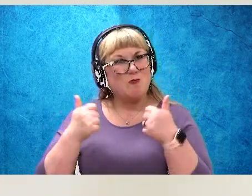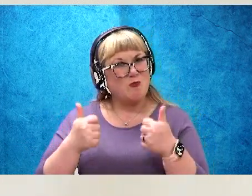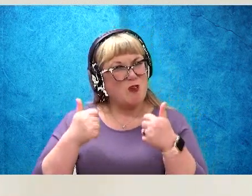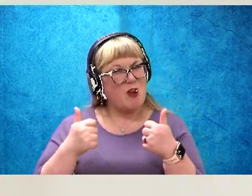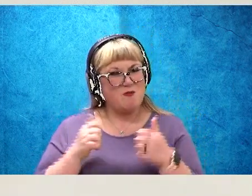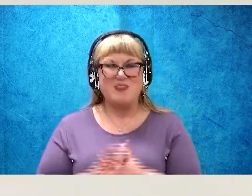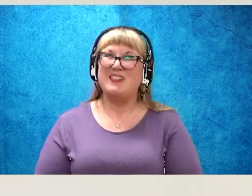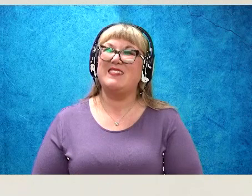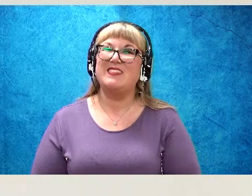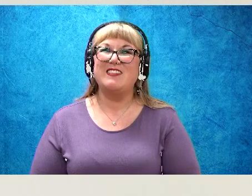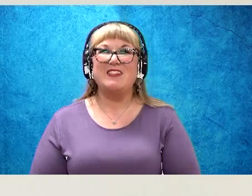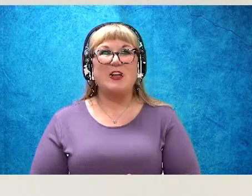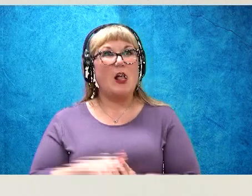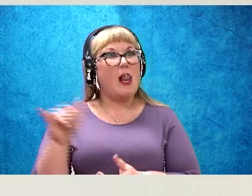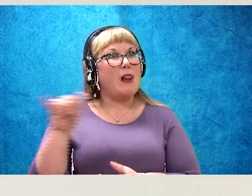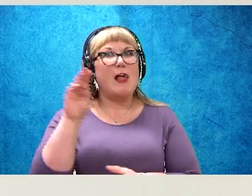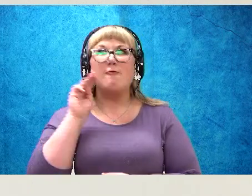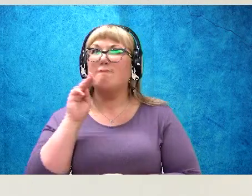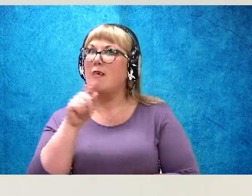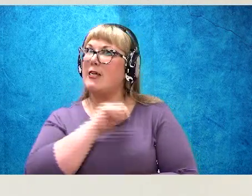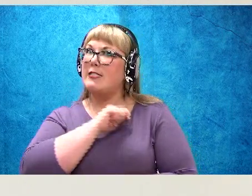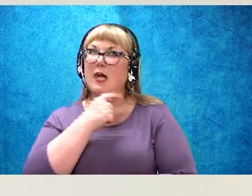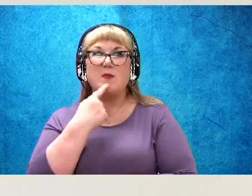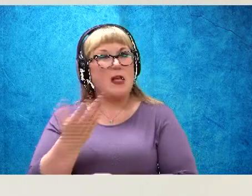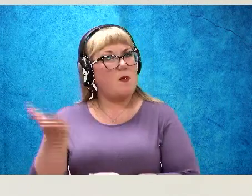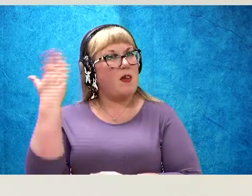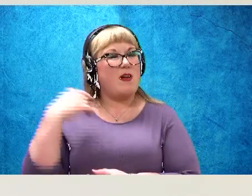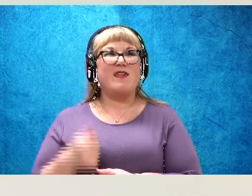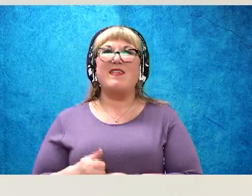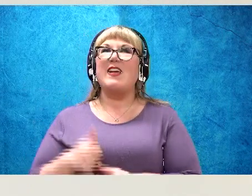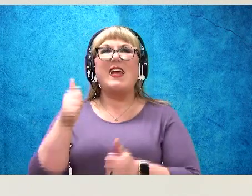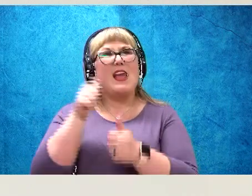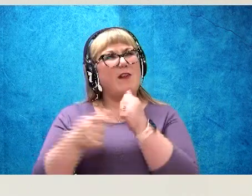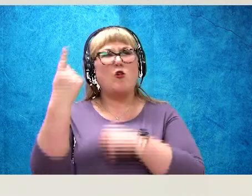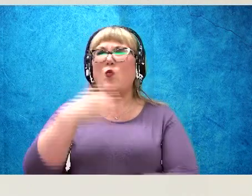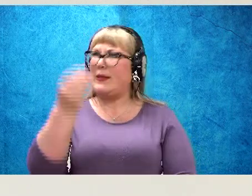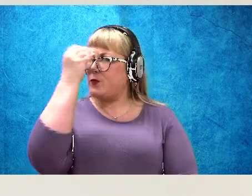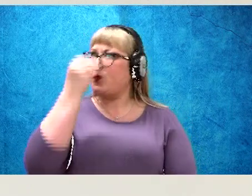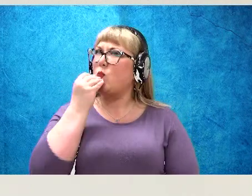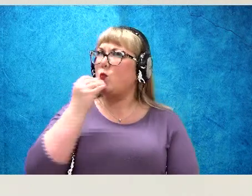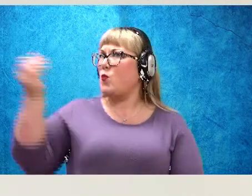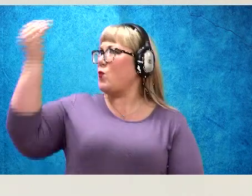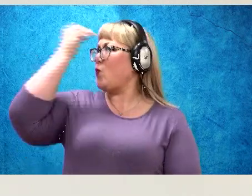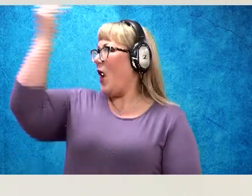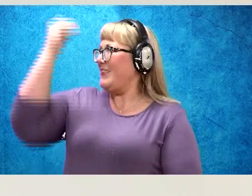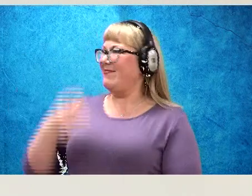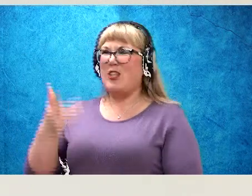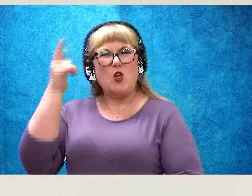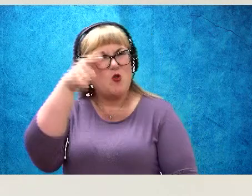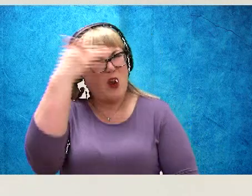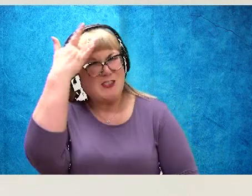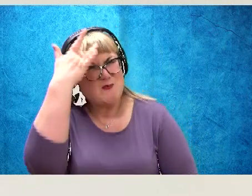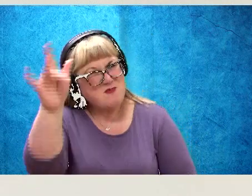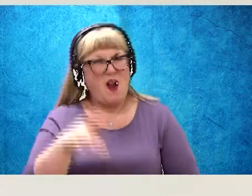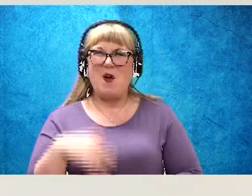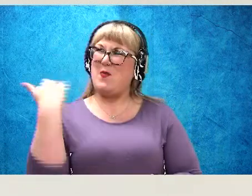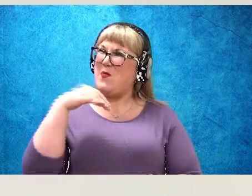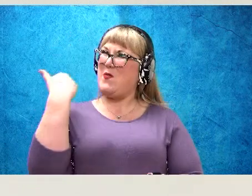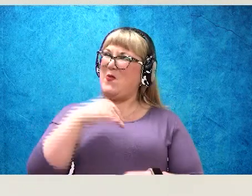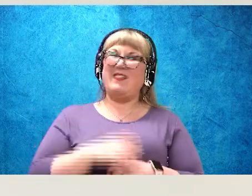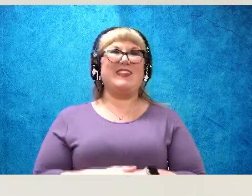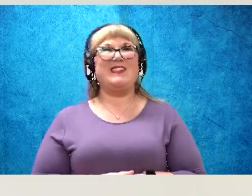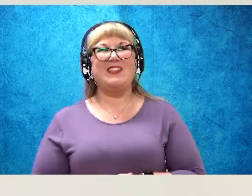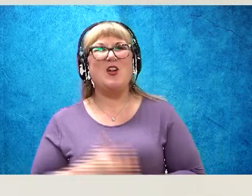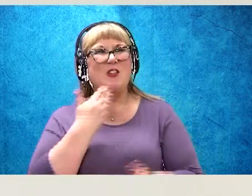Very good. And just like Miss Thompson said in her previous lesson, let's everybody kiss your brain, because you did such a good job on